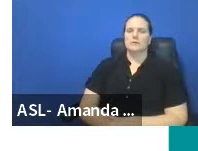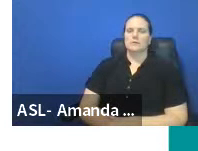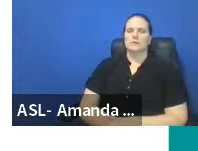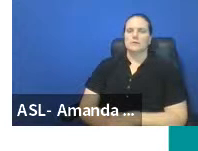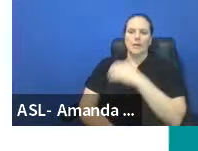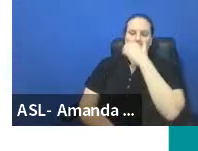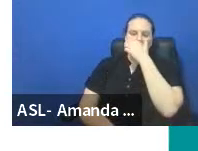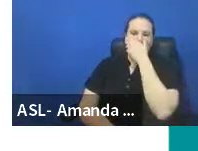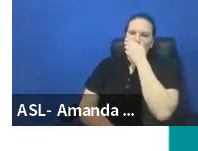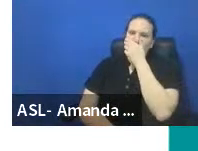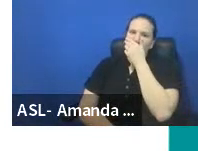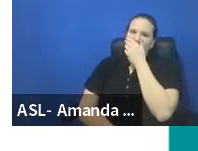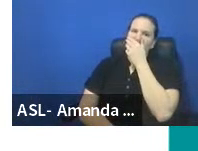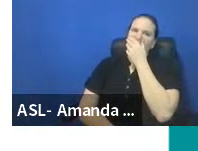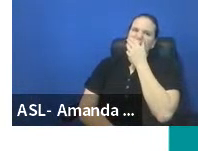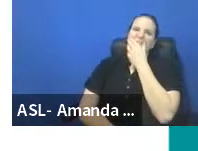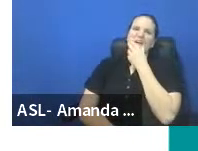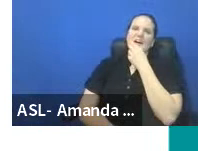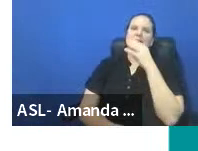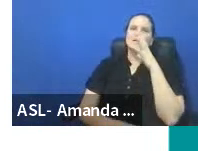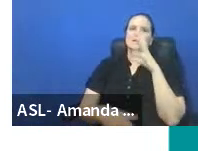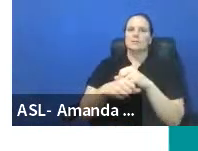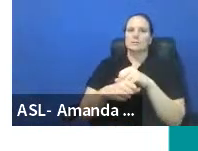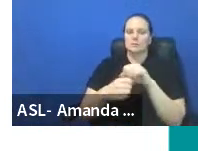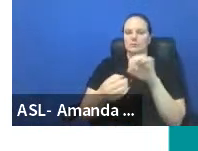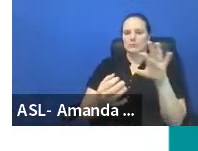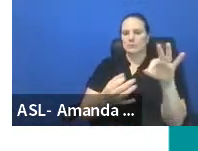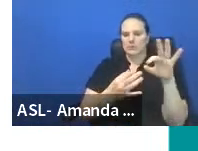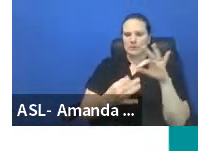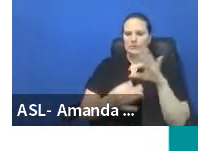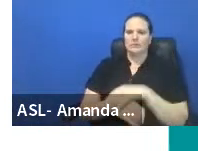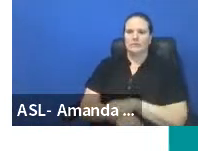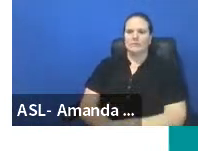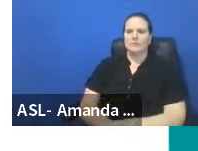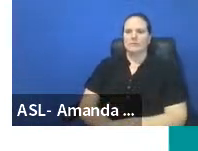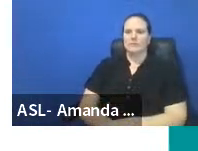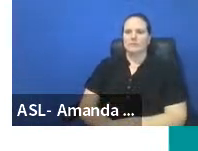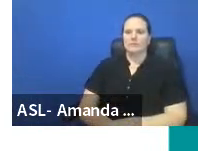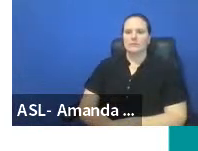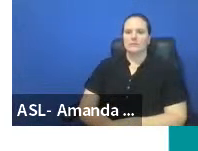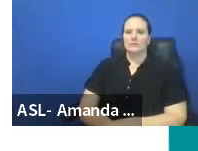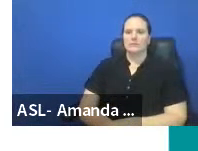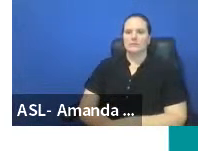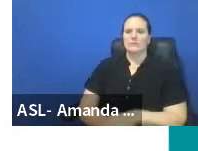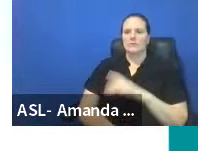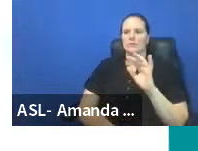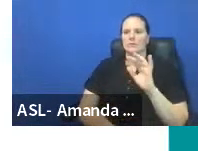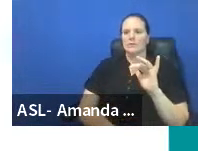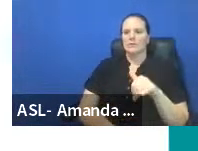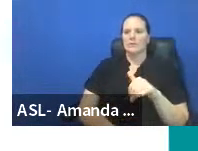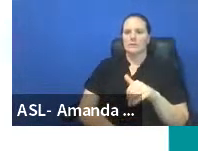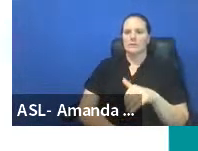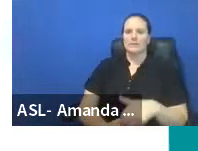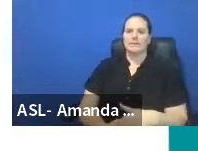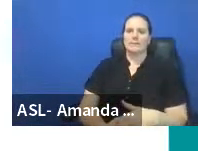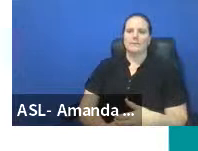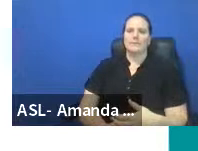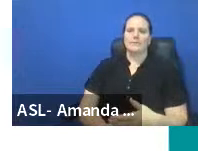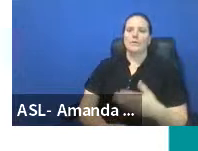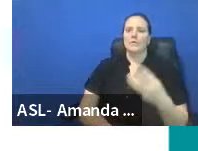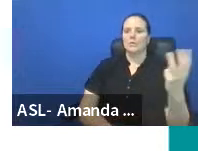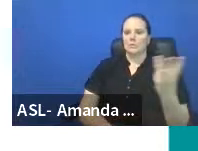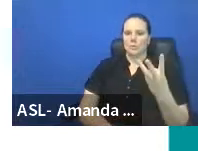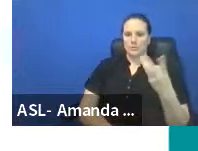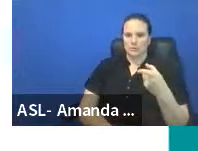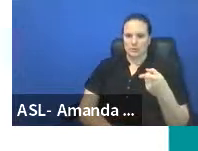Engagement and input. So you guys are going to say, when is it our chance to weigh in on that? And what I would say is that we have